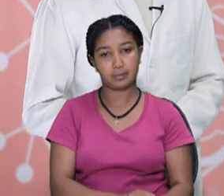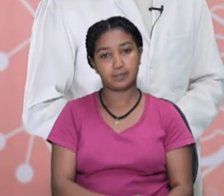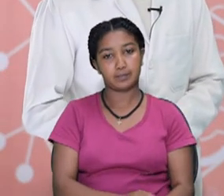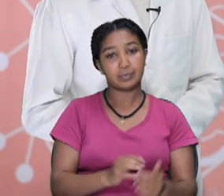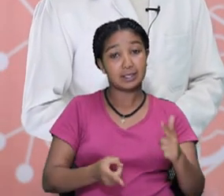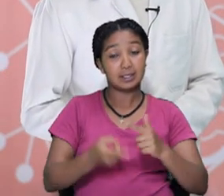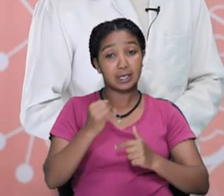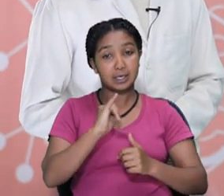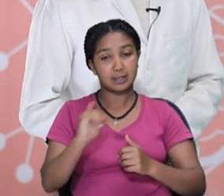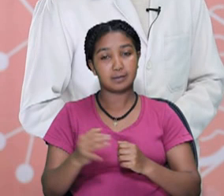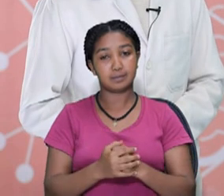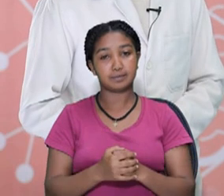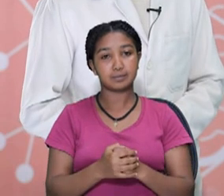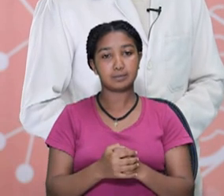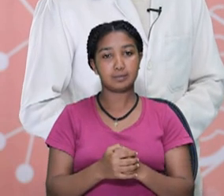The second is